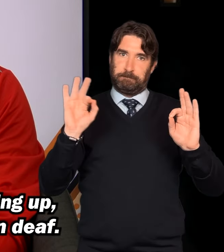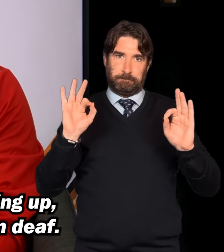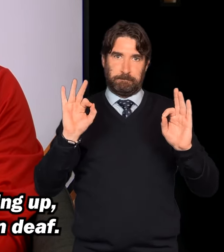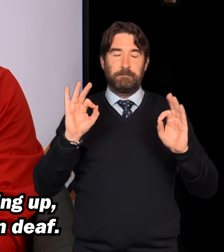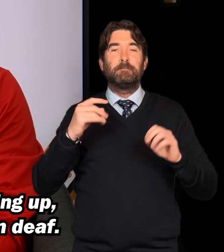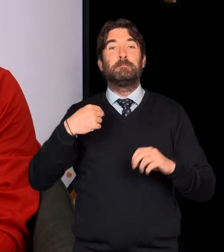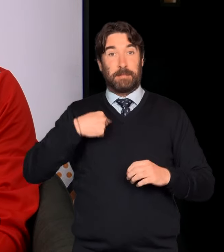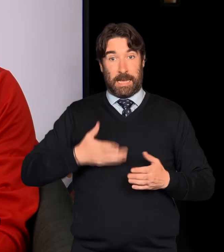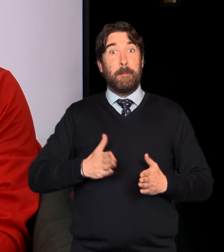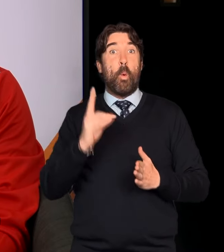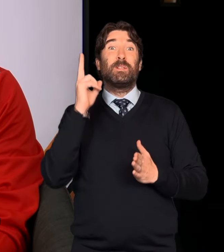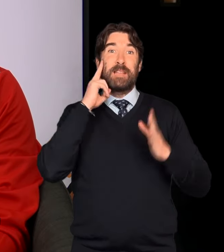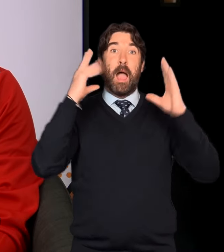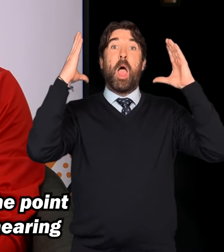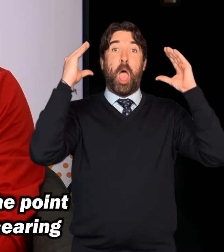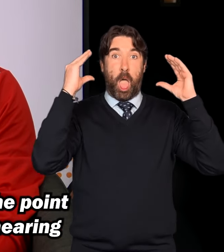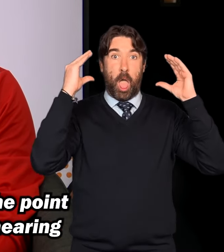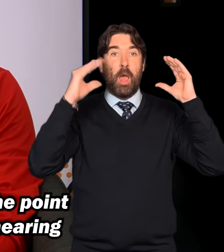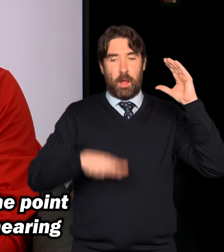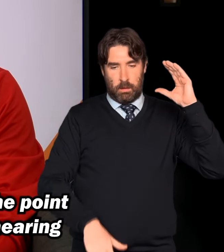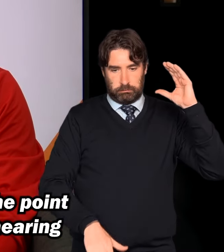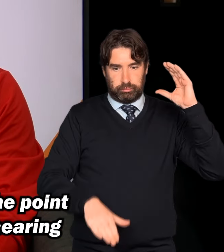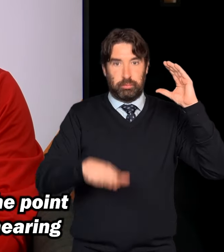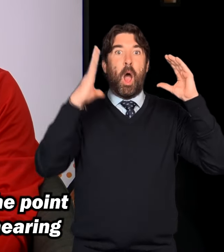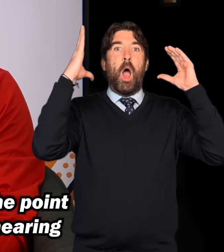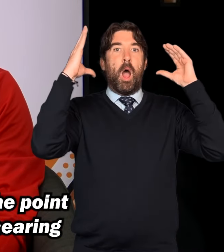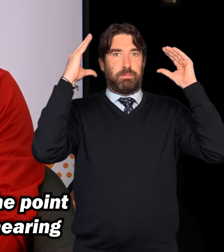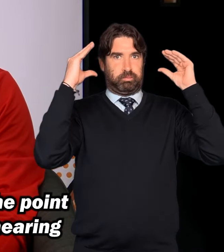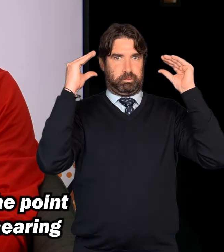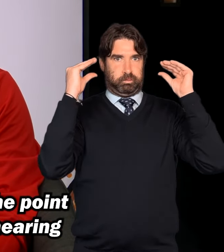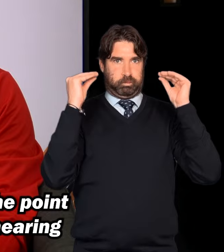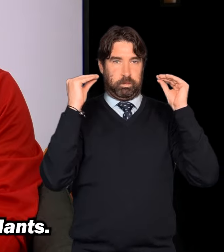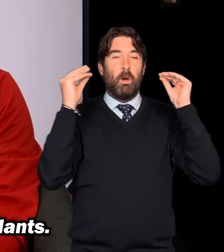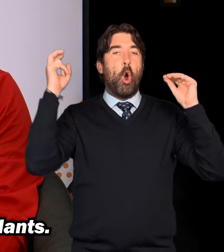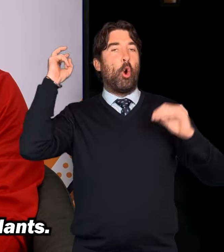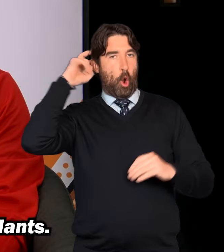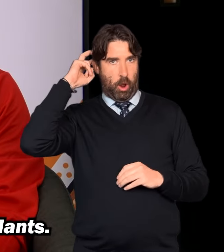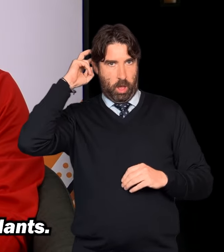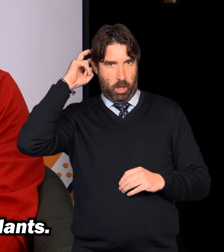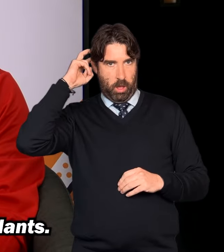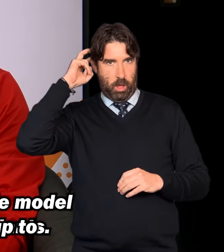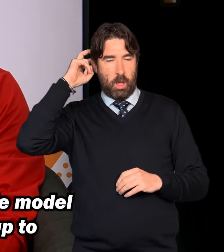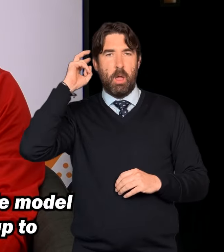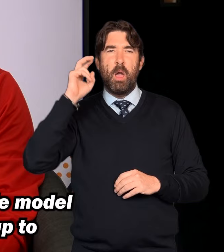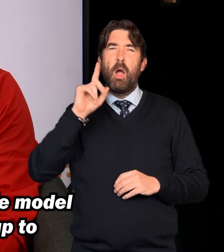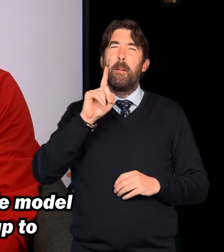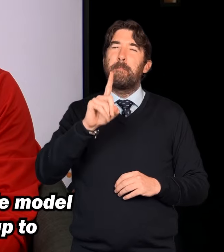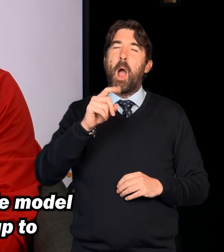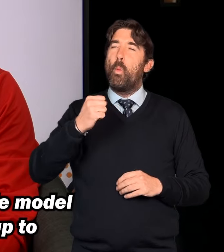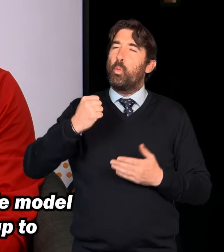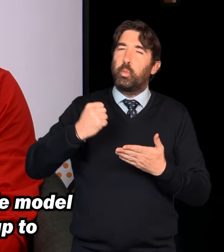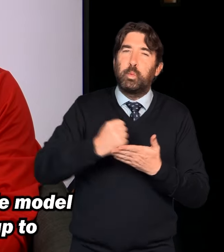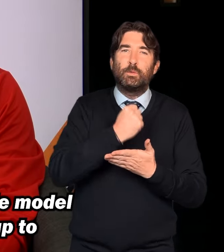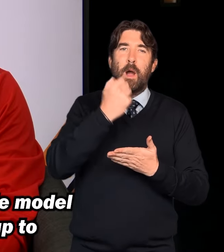I was born deaf and then I was losing my hearing quite rapidly to the point where I was 15 and had no hearing. Then I got the cochlear implants. To have